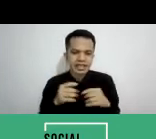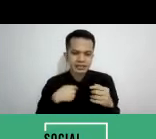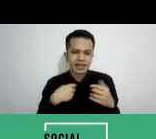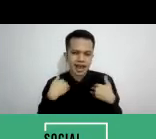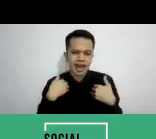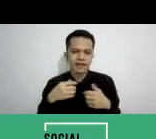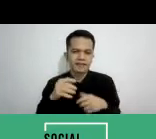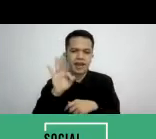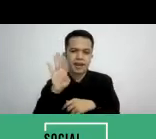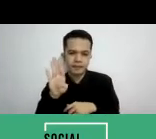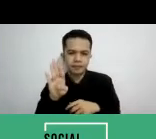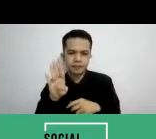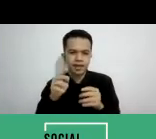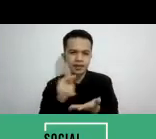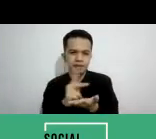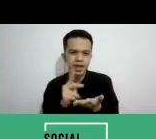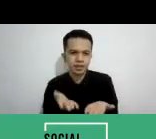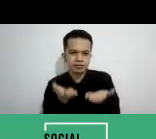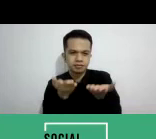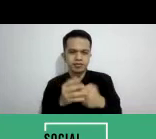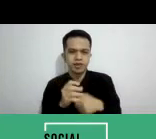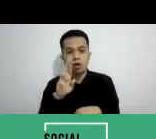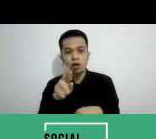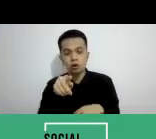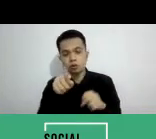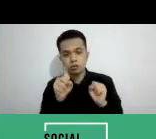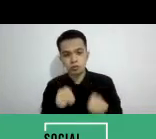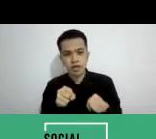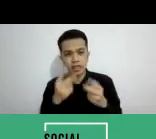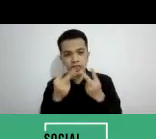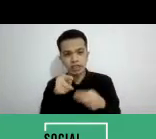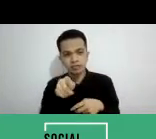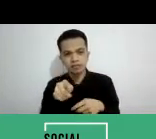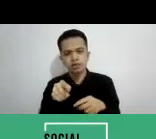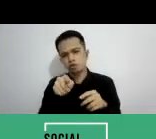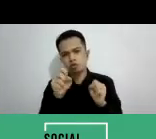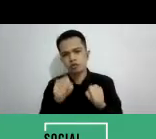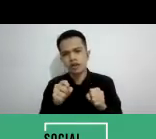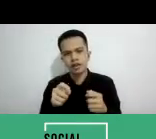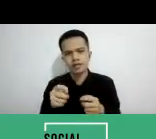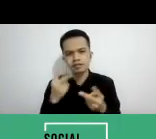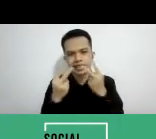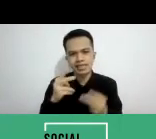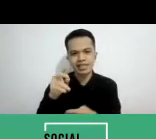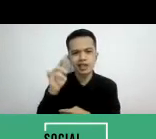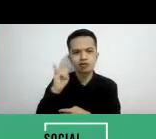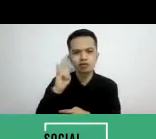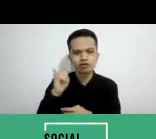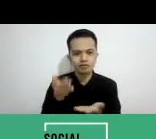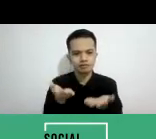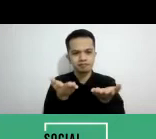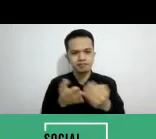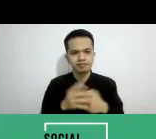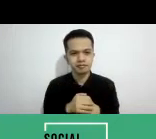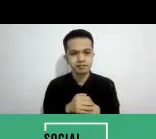Facebook page at Accelerating Makers, or you can also look, you can see us there, or you can check our YouTube channel. So I'm sure you